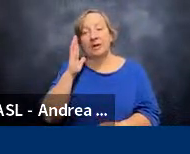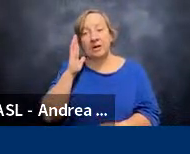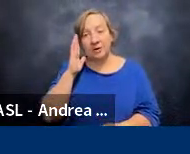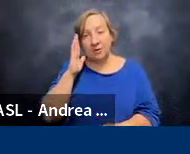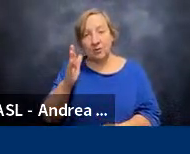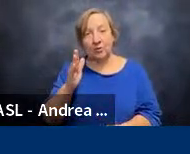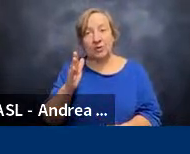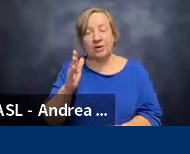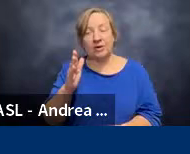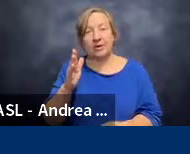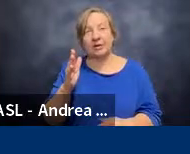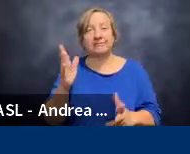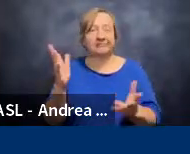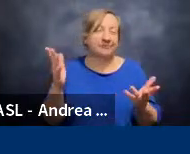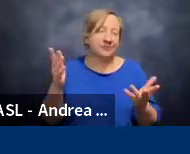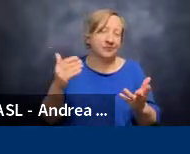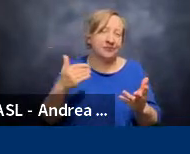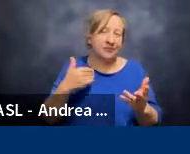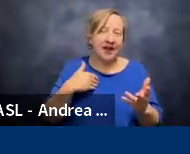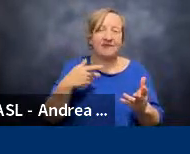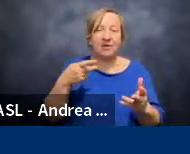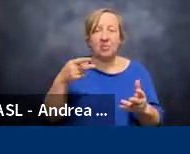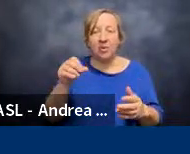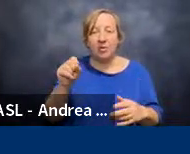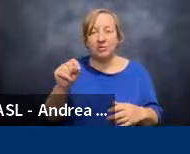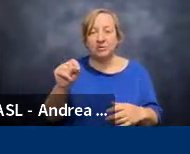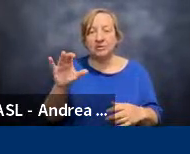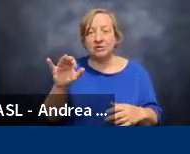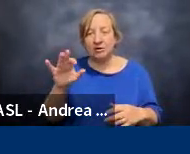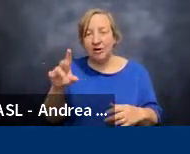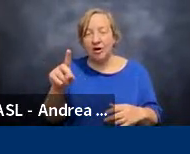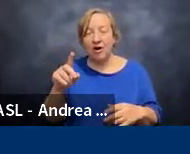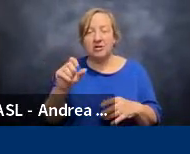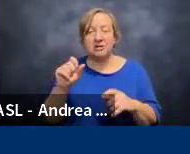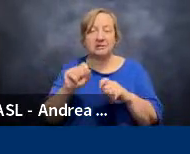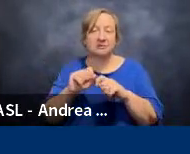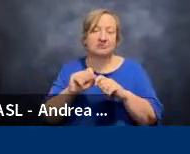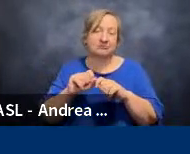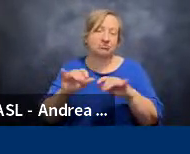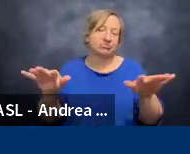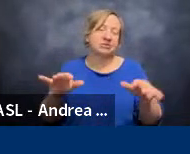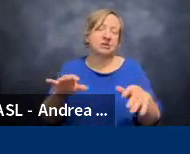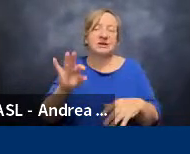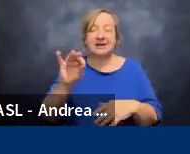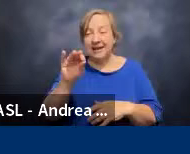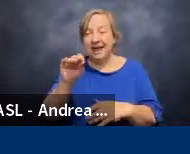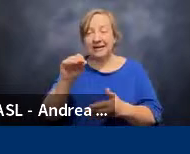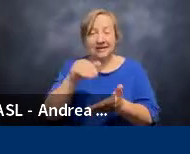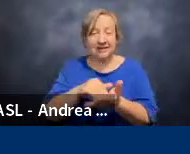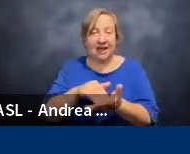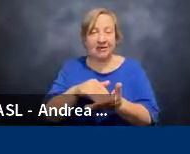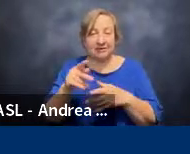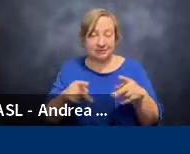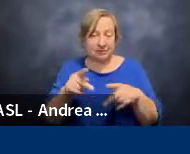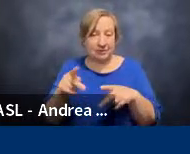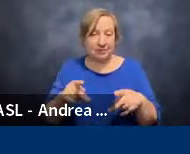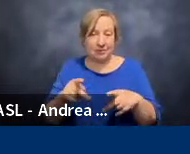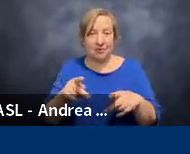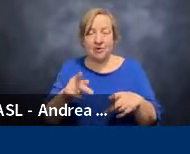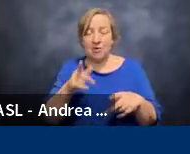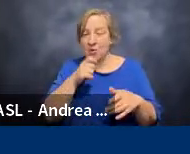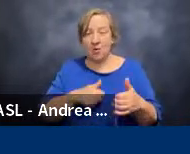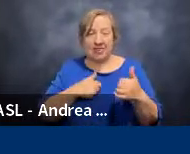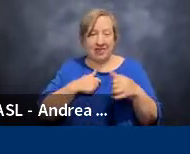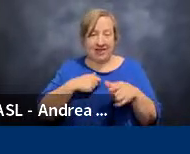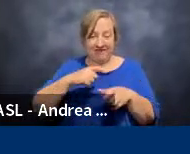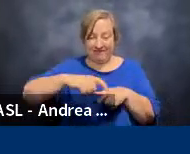there is a postcard that's going to be mailed to approximately 90,000 people along the program